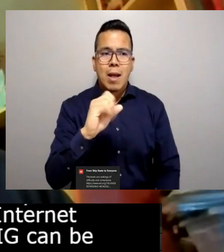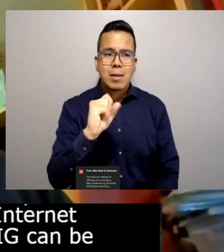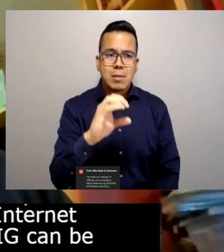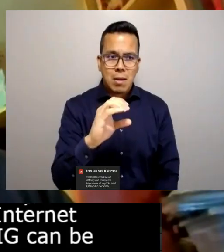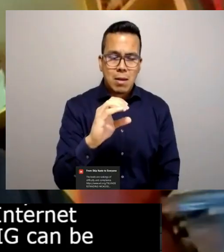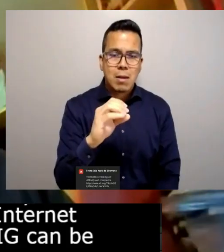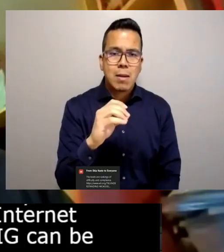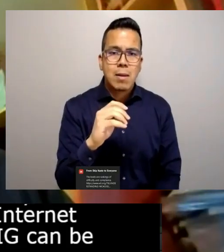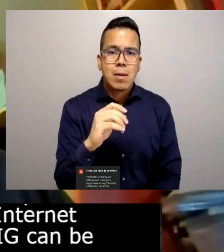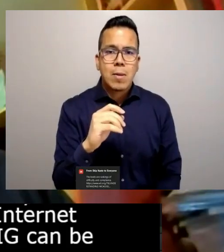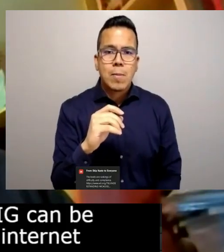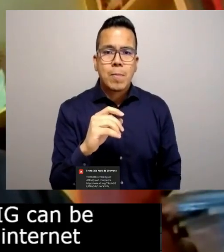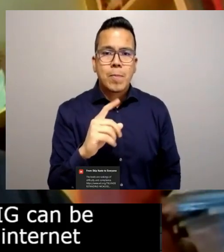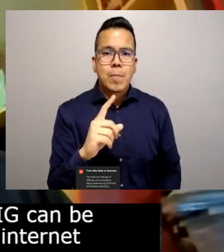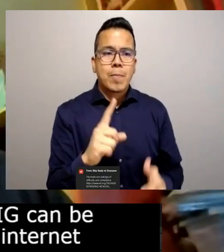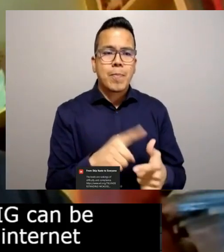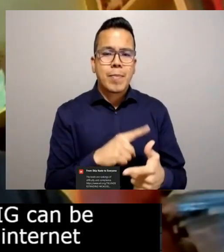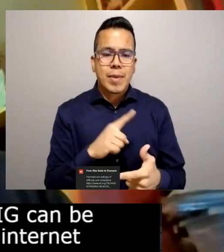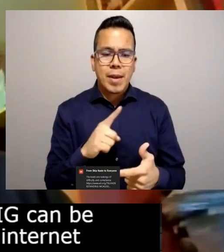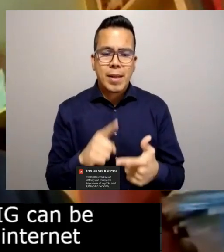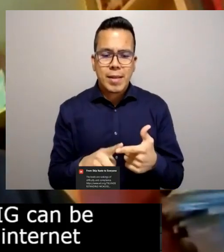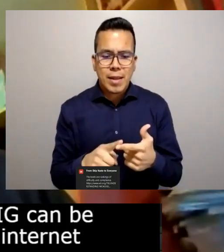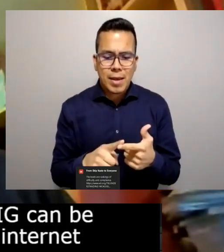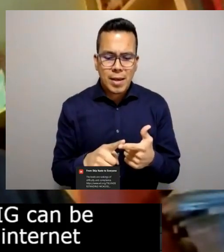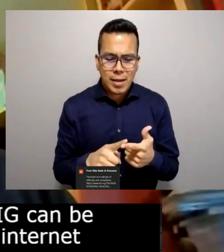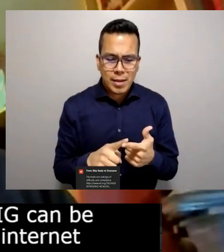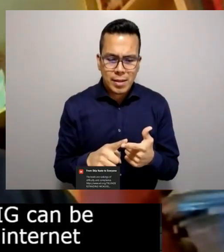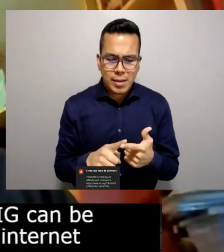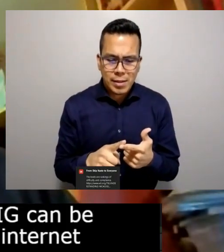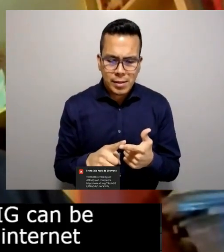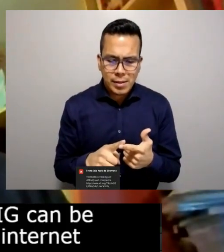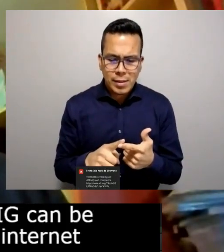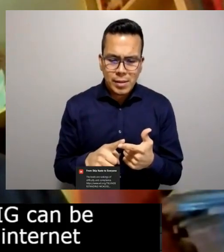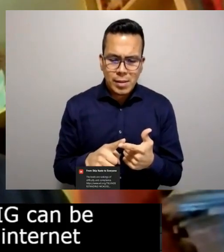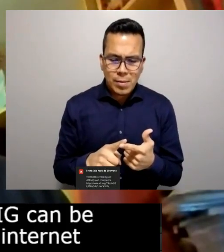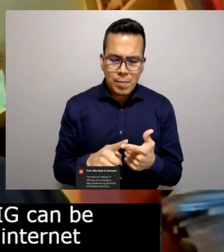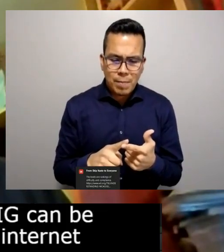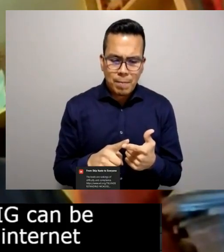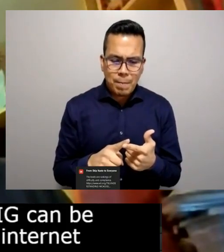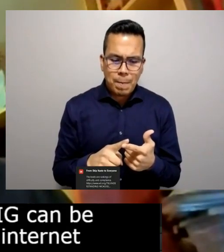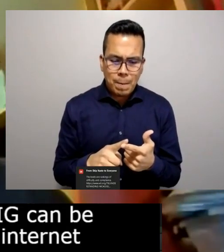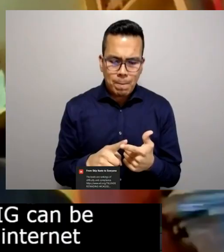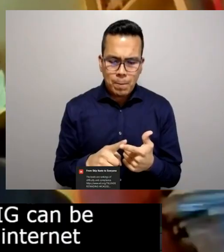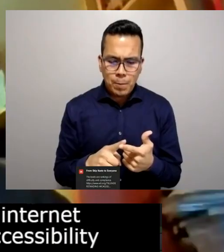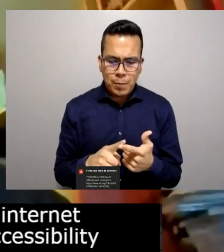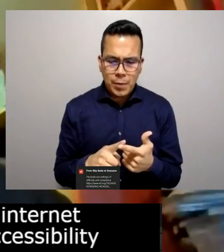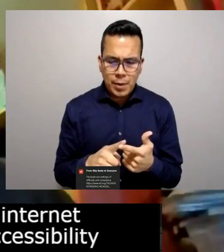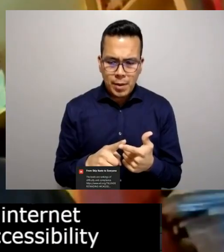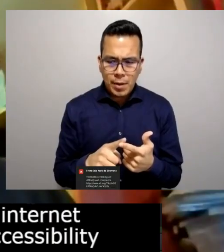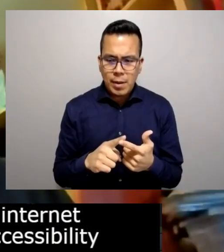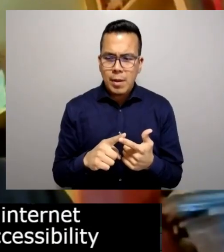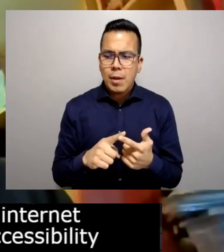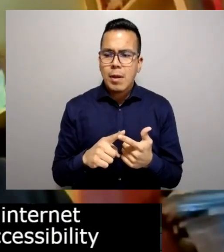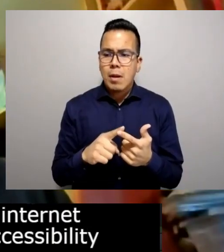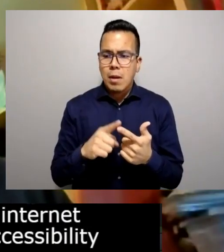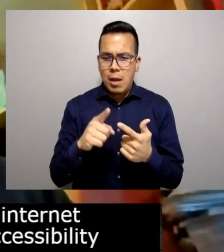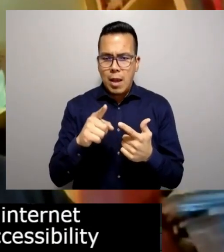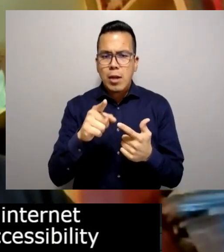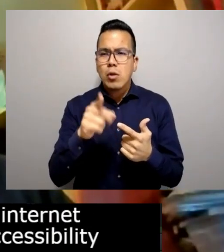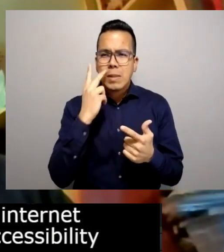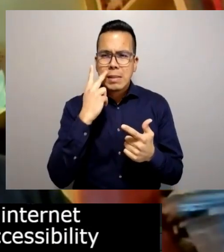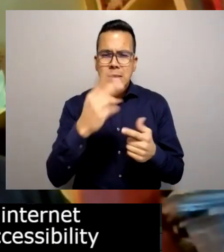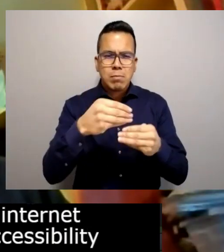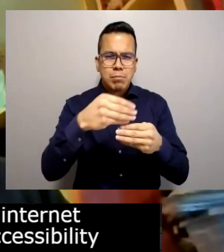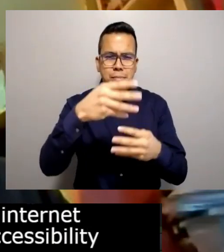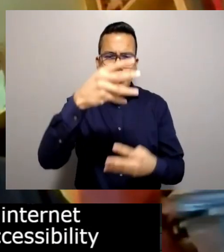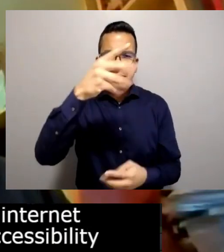then finding and selecting the Accessibility Special Interest Group among the chapters and groups